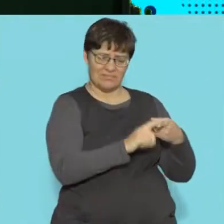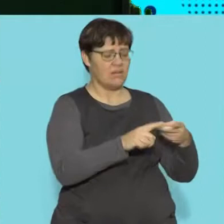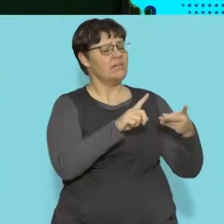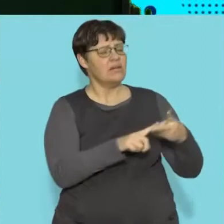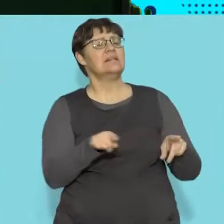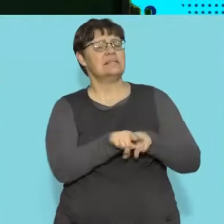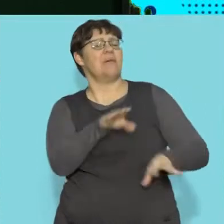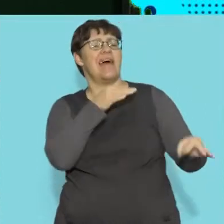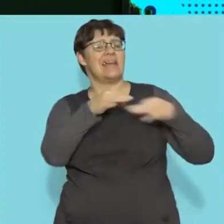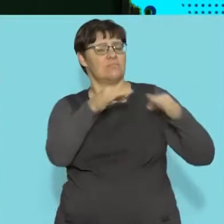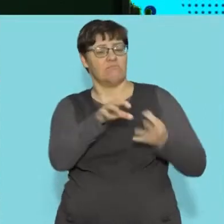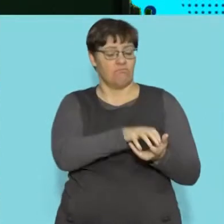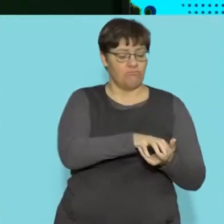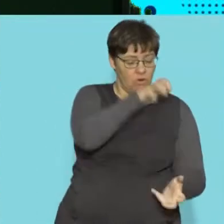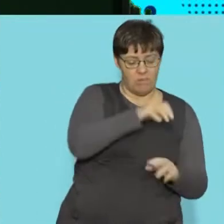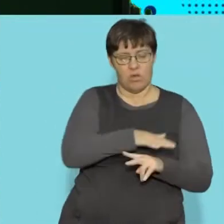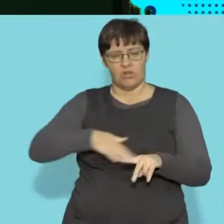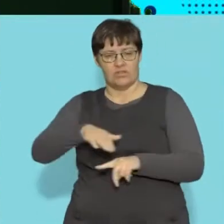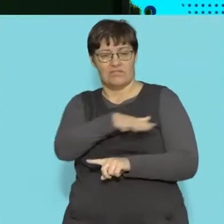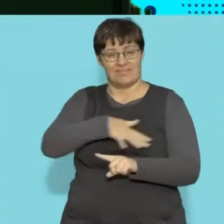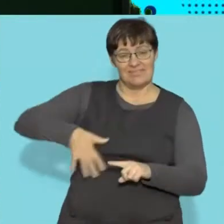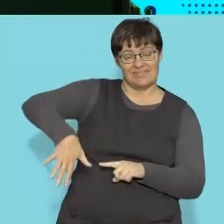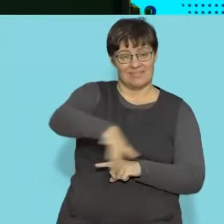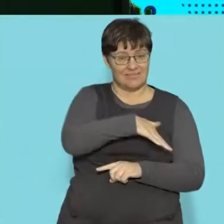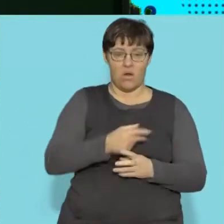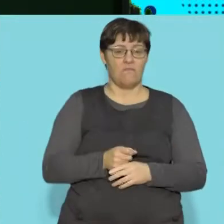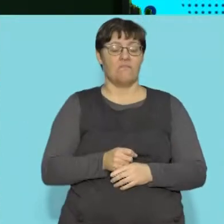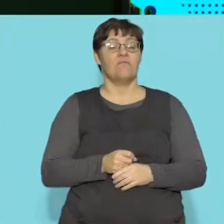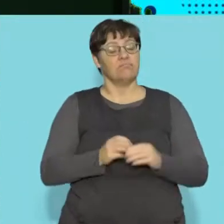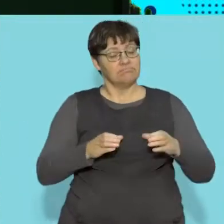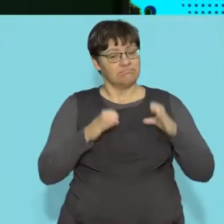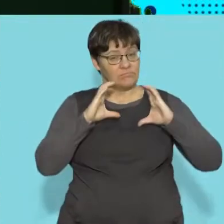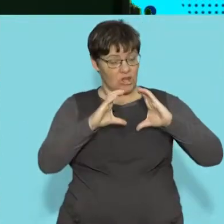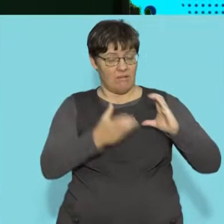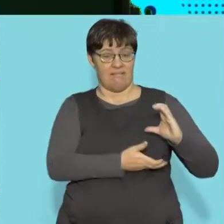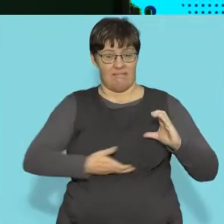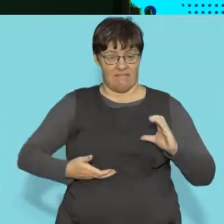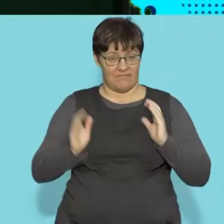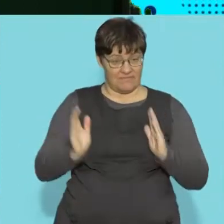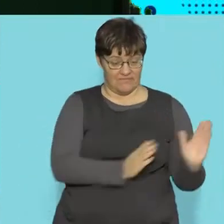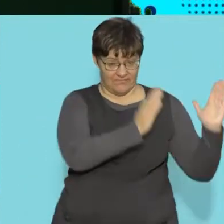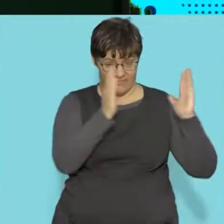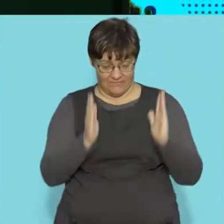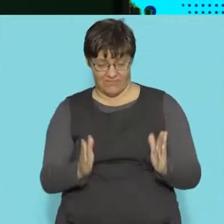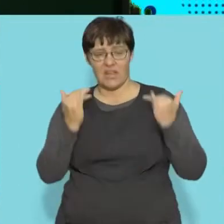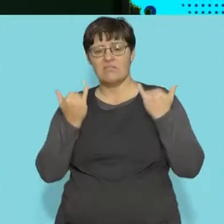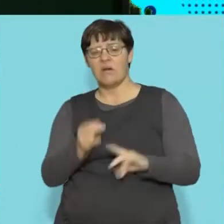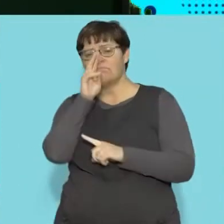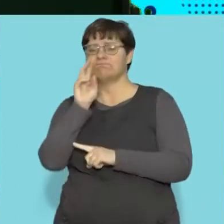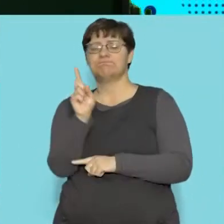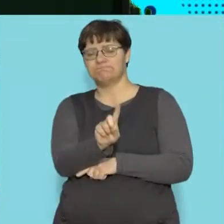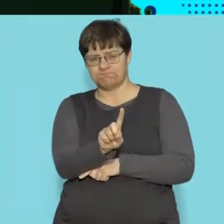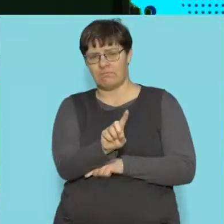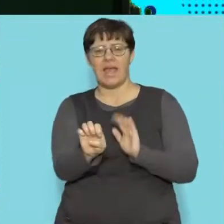also defined the volume and the surface area of a hemisphere. Now, in this portion of the lesson, we're going to be looking